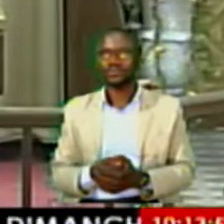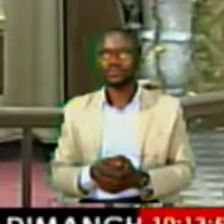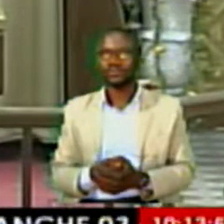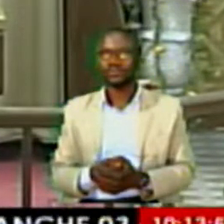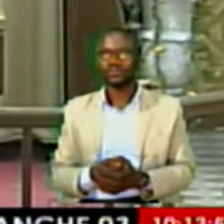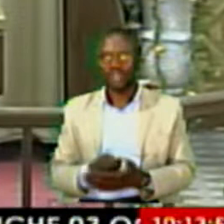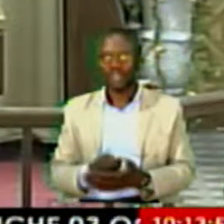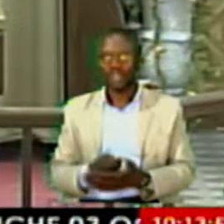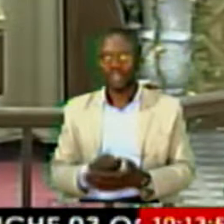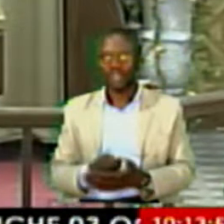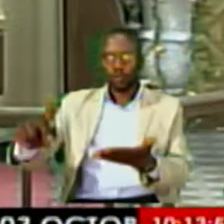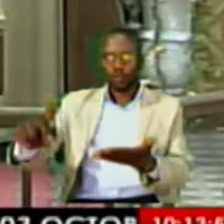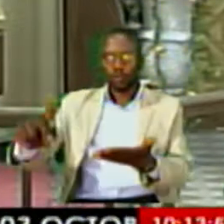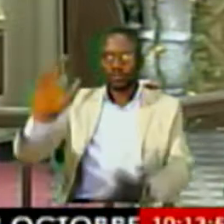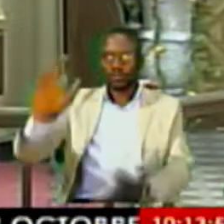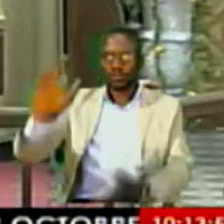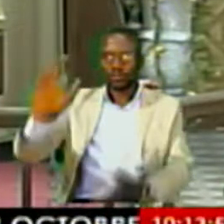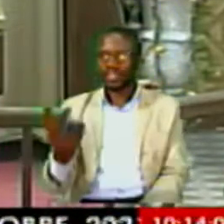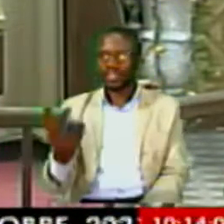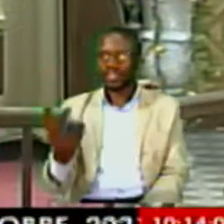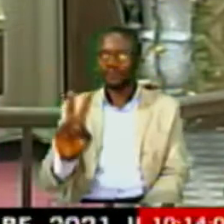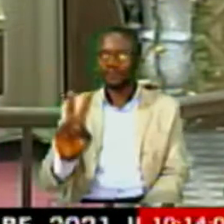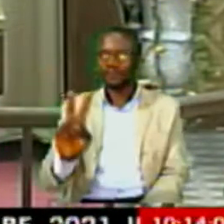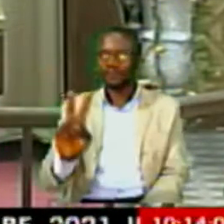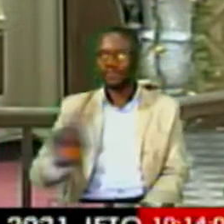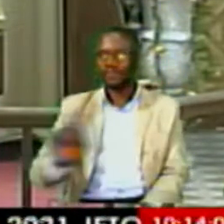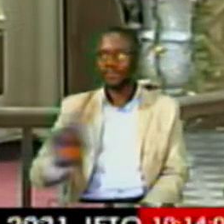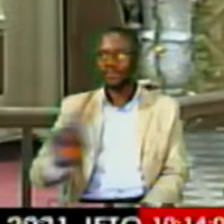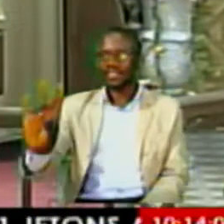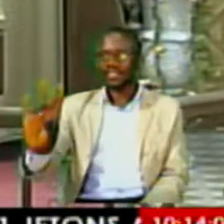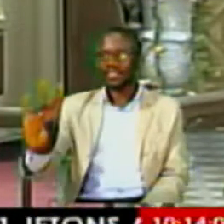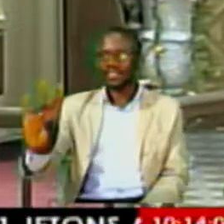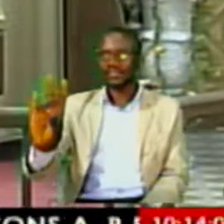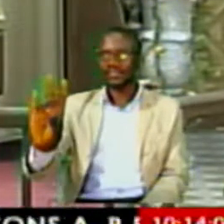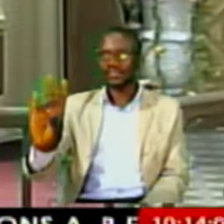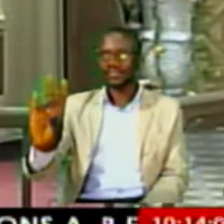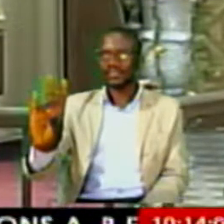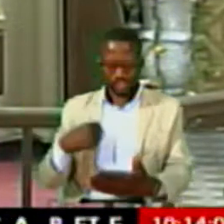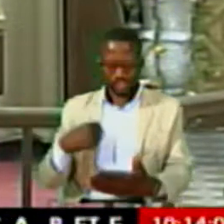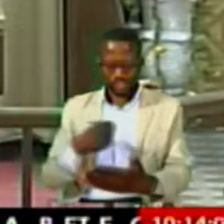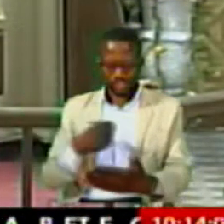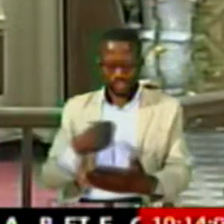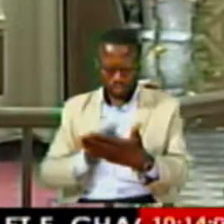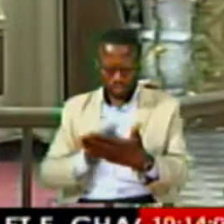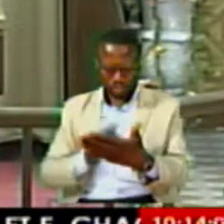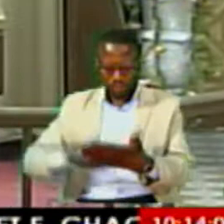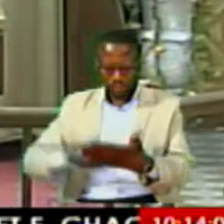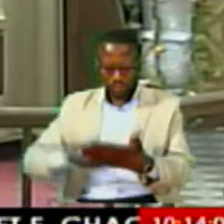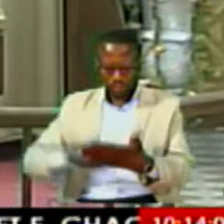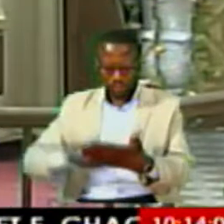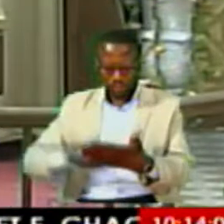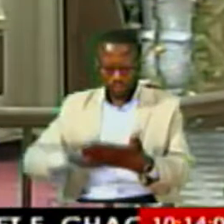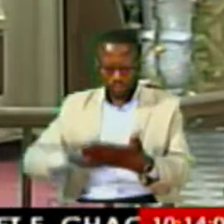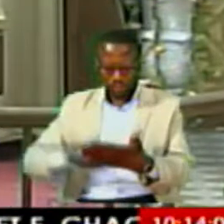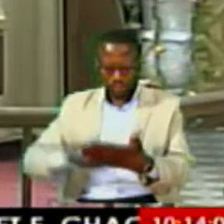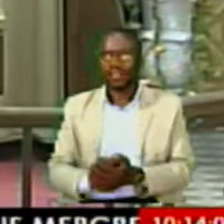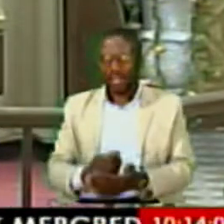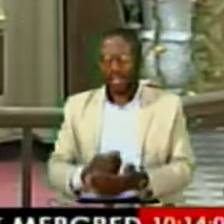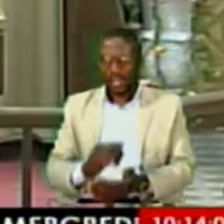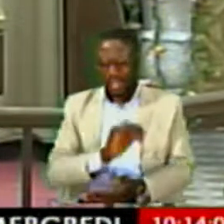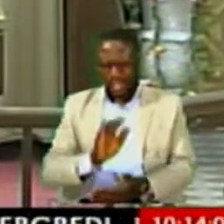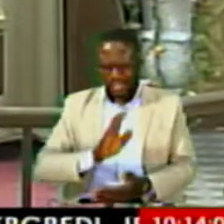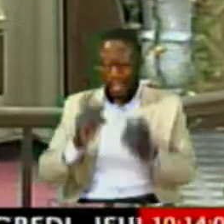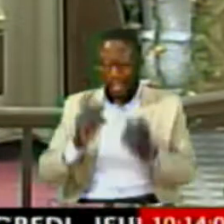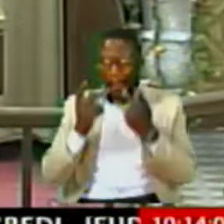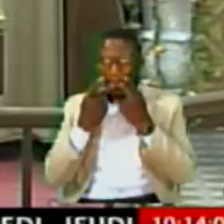Psaume chapitre 2 verset 7. Psalms chapter 2 verse 7. Là nous lisons ceci. There we are reading this. Je publierai les